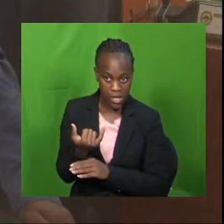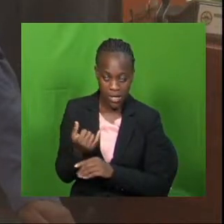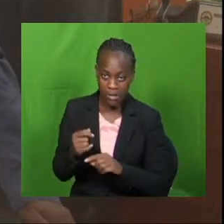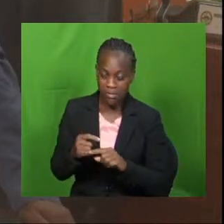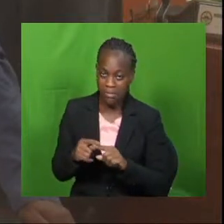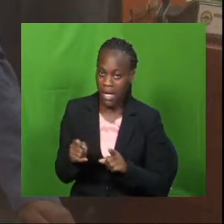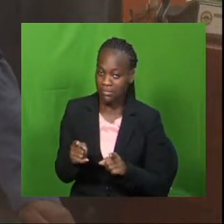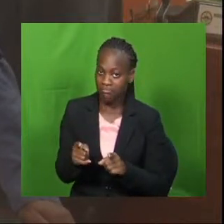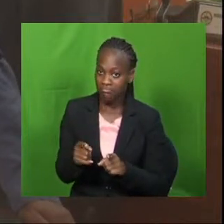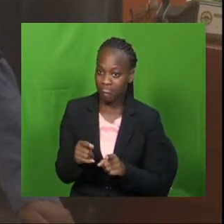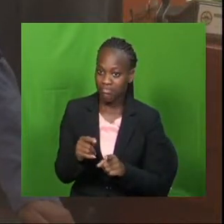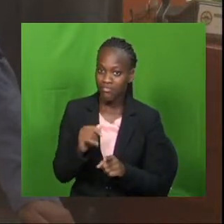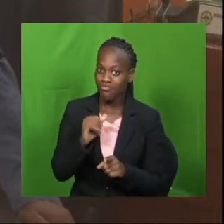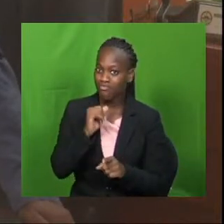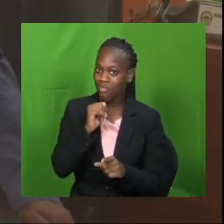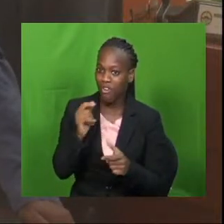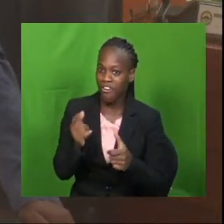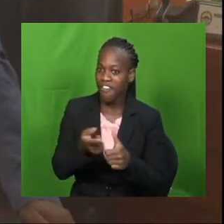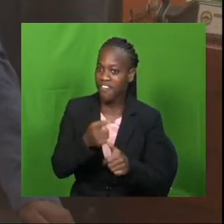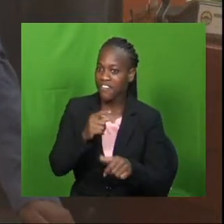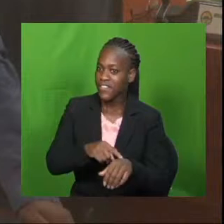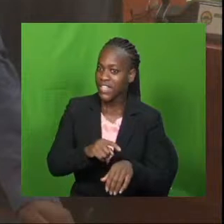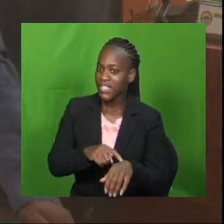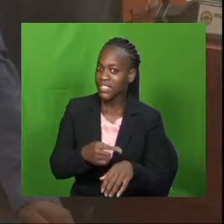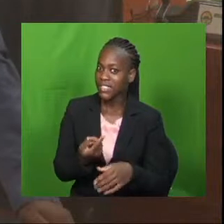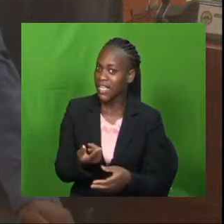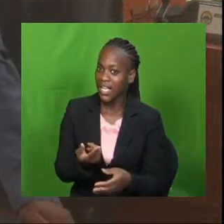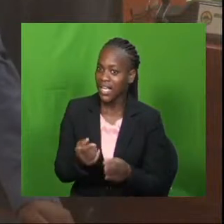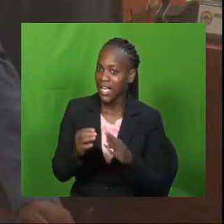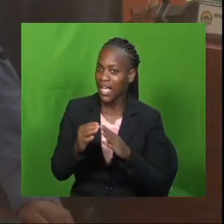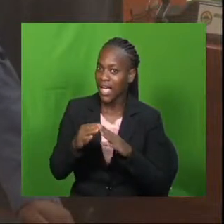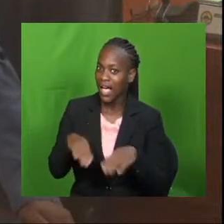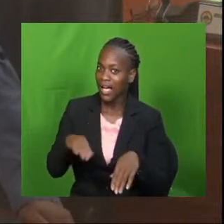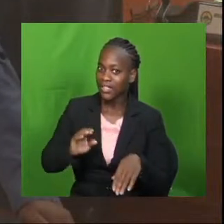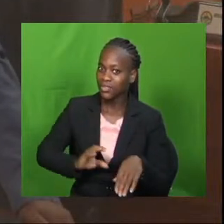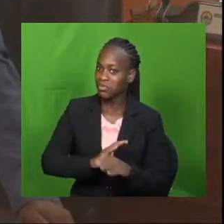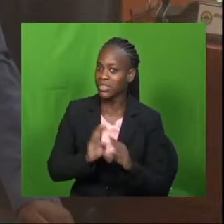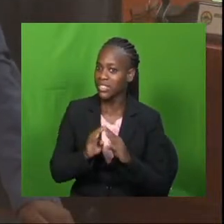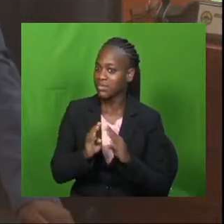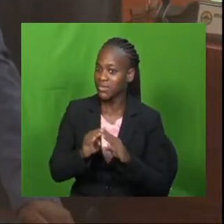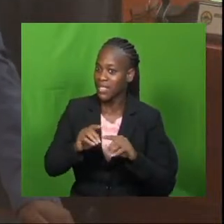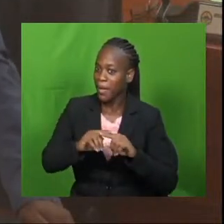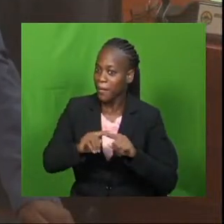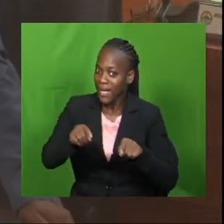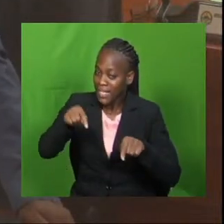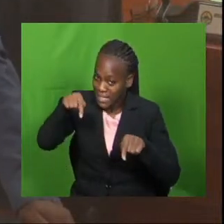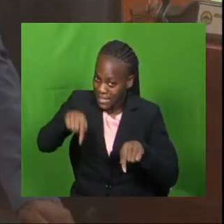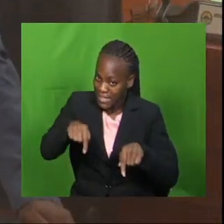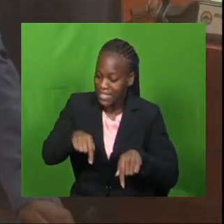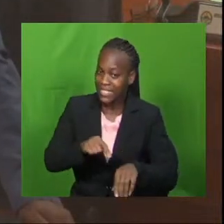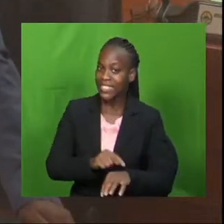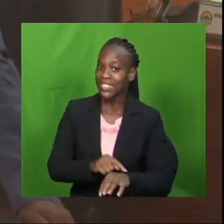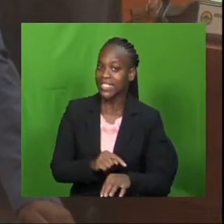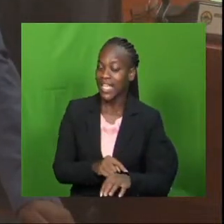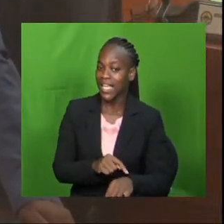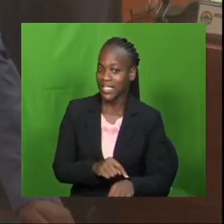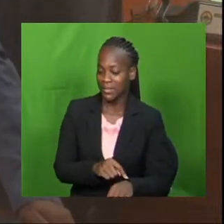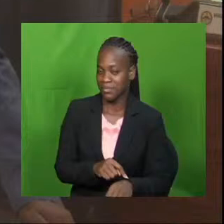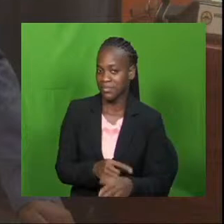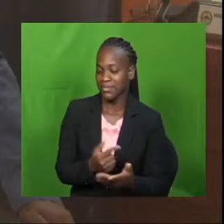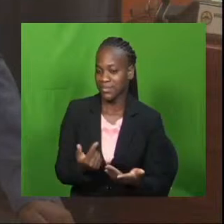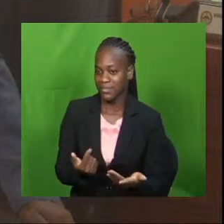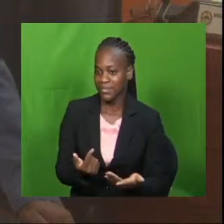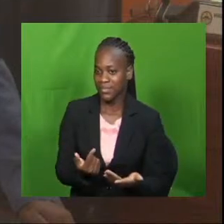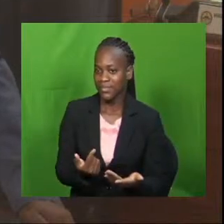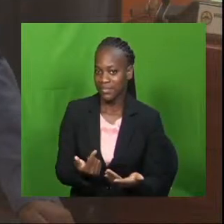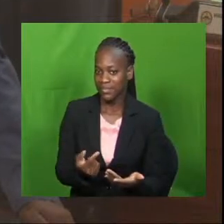as if since creation, this is the first time it's meeting. But for this session, indeed, for